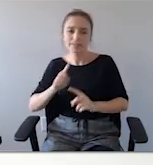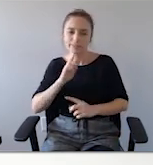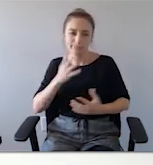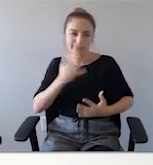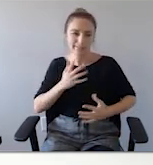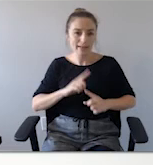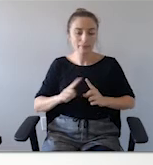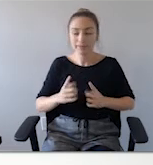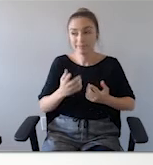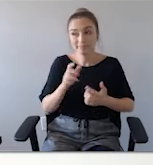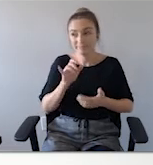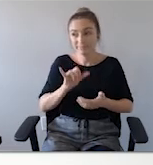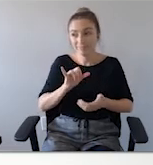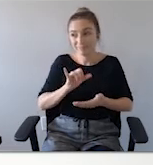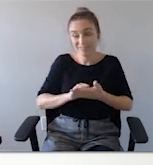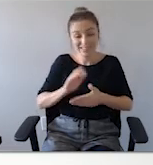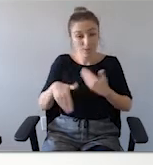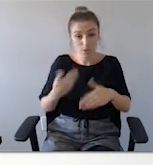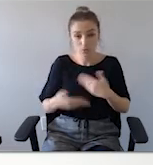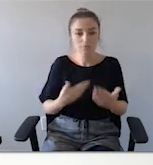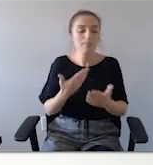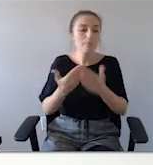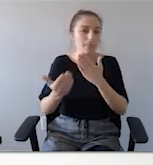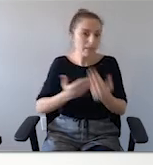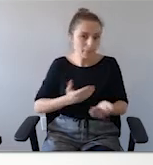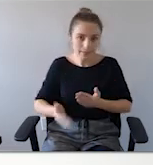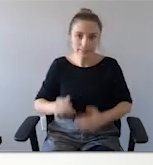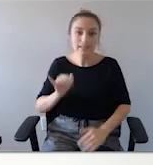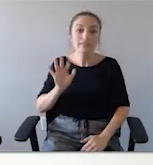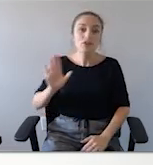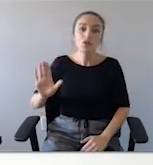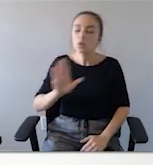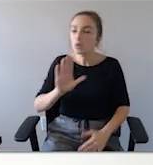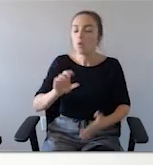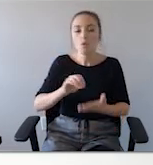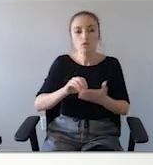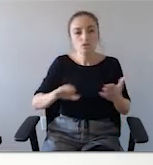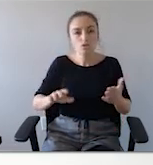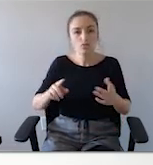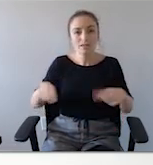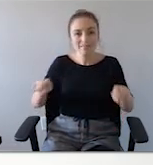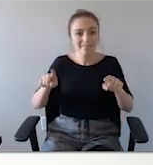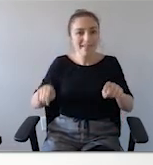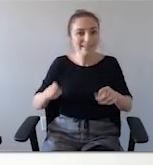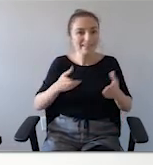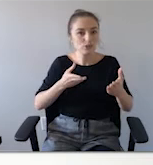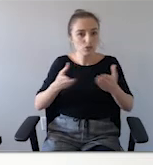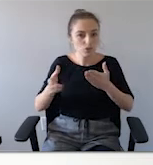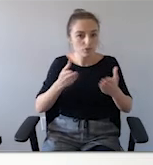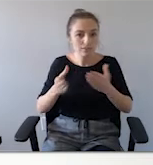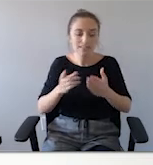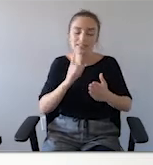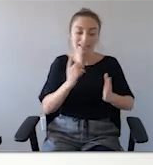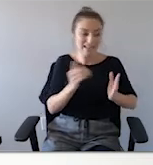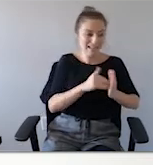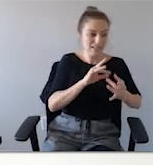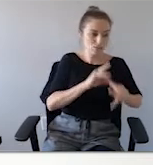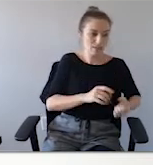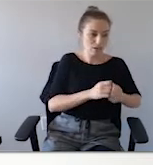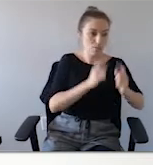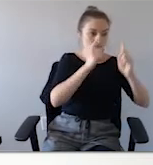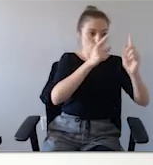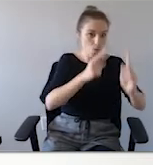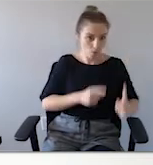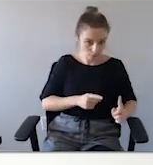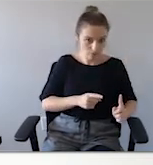So, but if your child needs services because they're not, and again, it's going to go back to the goals. If you don't have a goal to support the